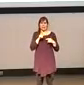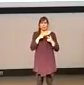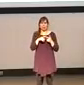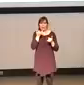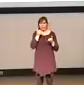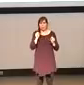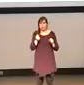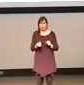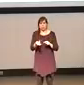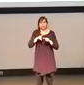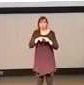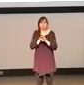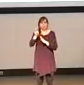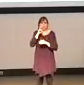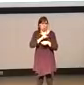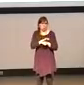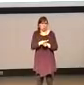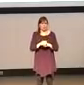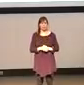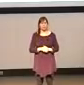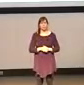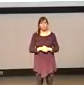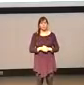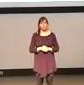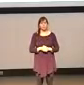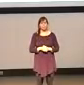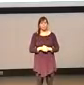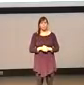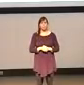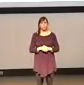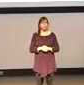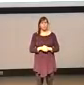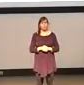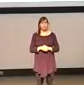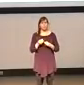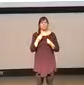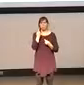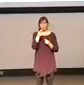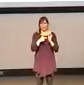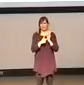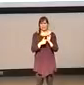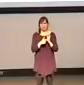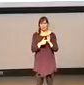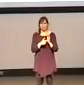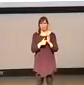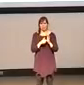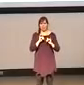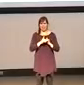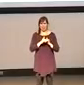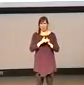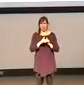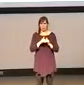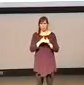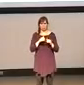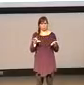in COVID. Just to give one example of how activity has come back, this